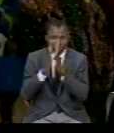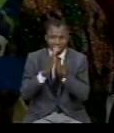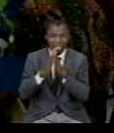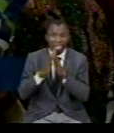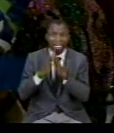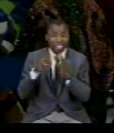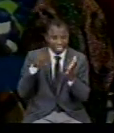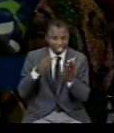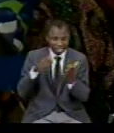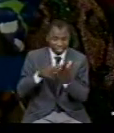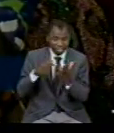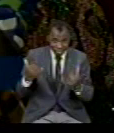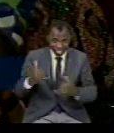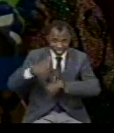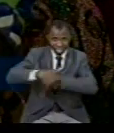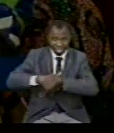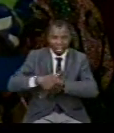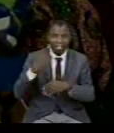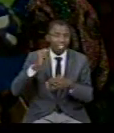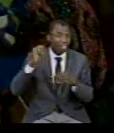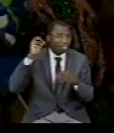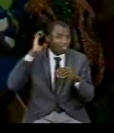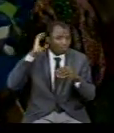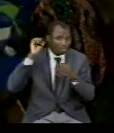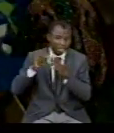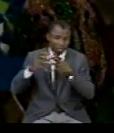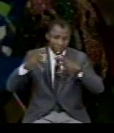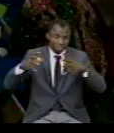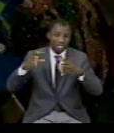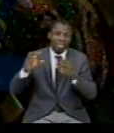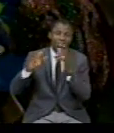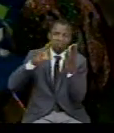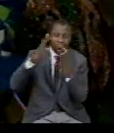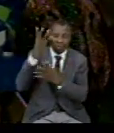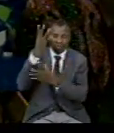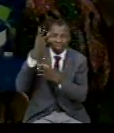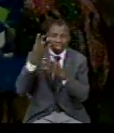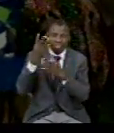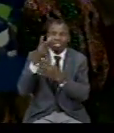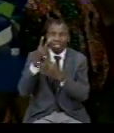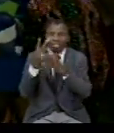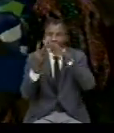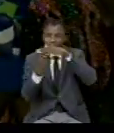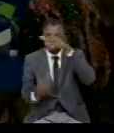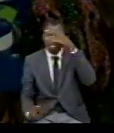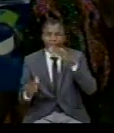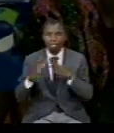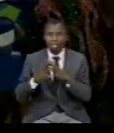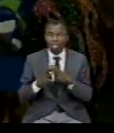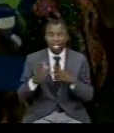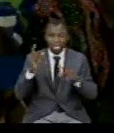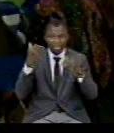of the man of God, swelling disappeared. Because we came here with that swelling. And to God